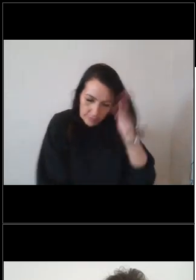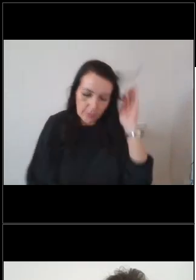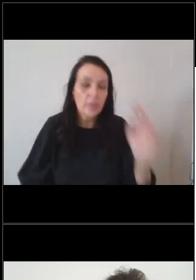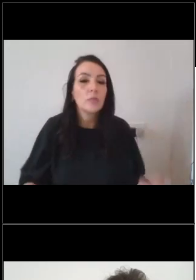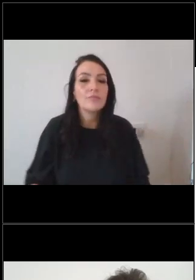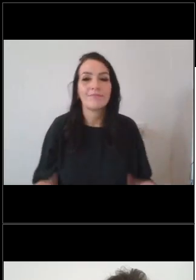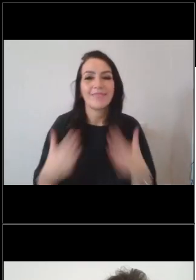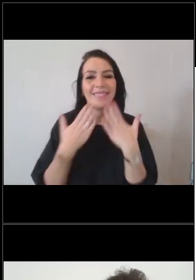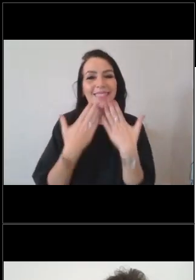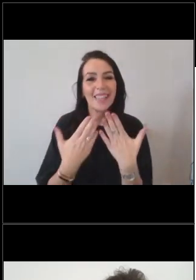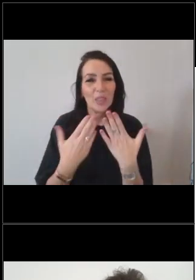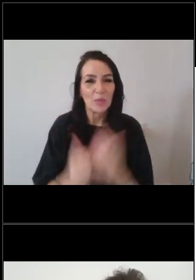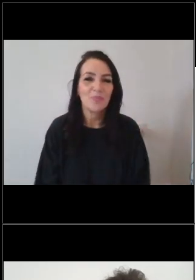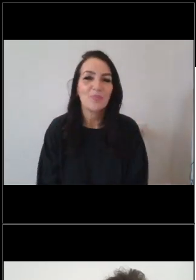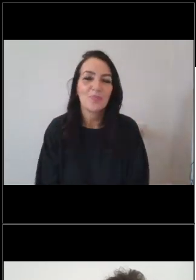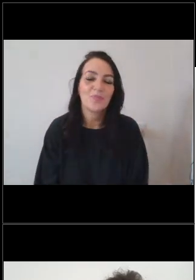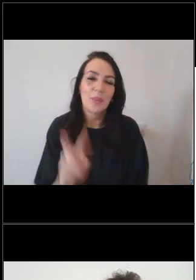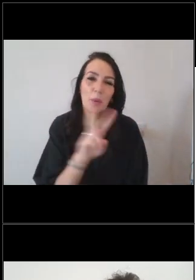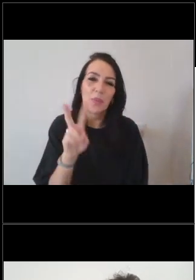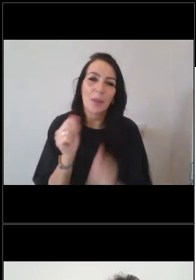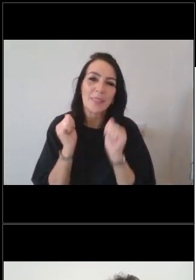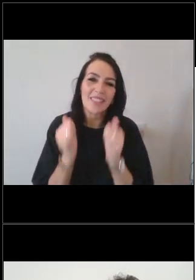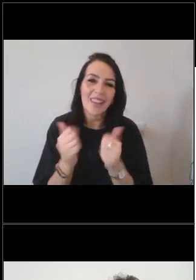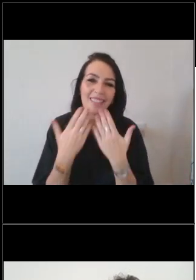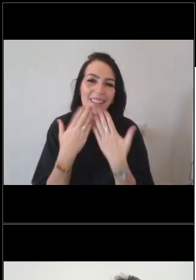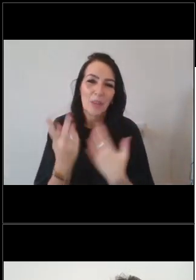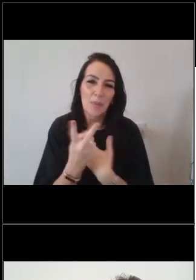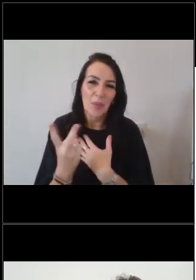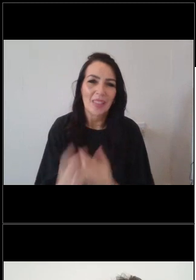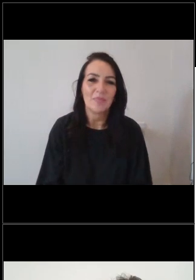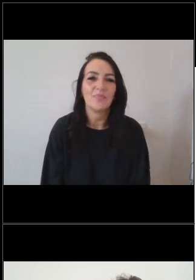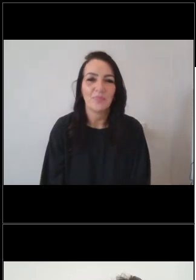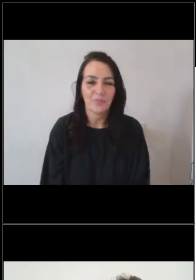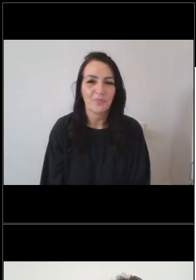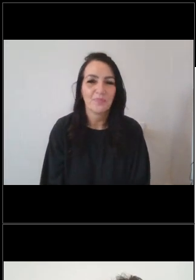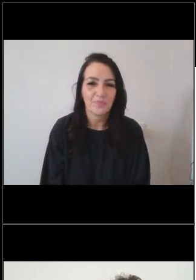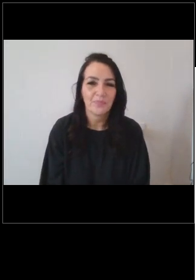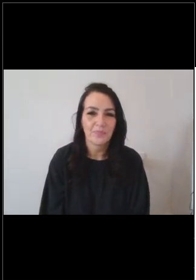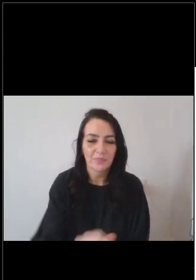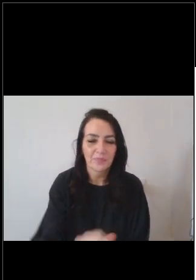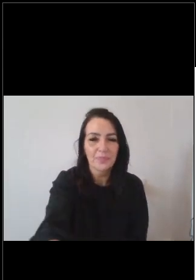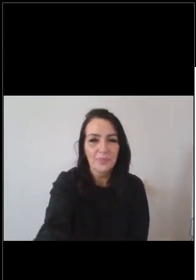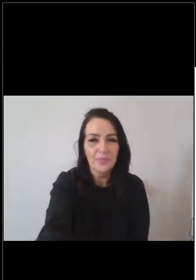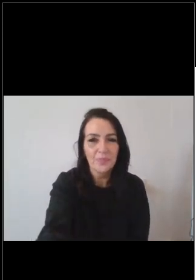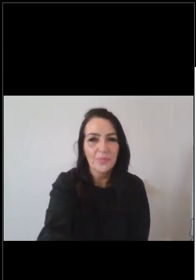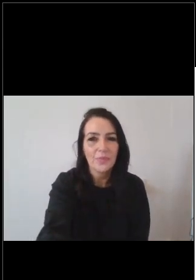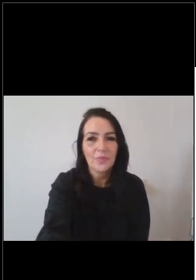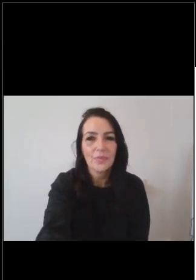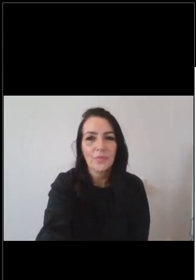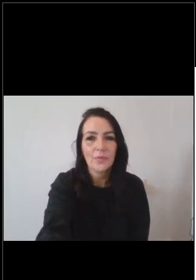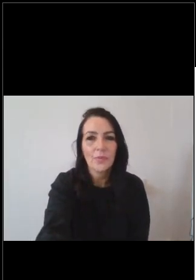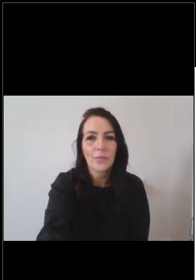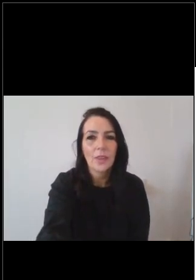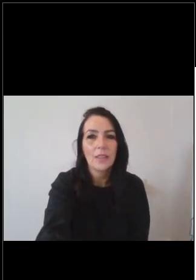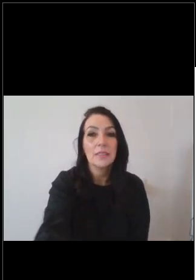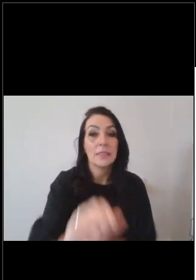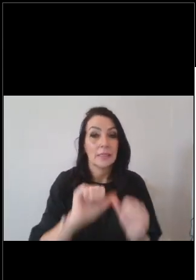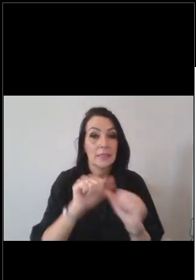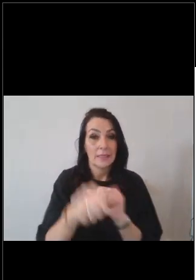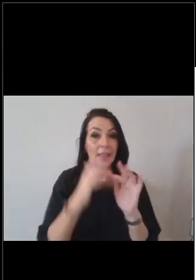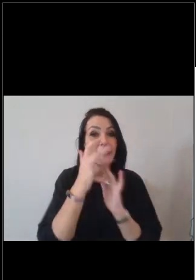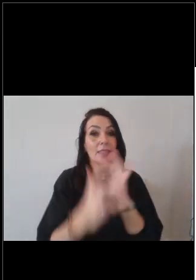Thank you, Laura and Lucy. That was great. I'll just share this slide to let you know about our next webinar, which